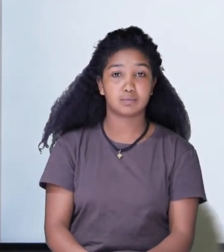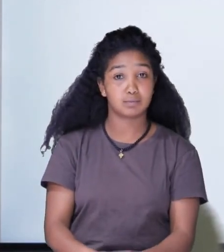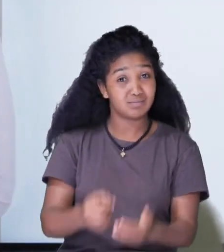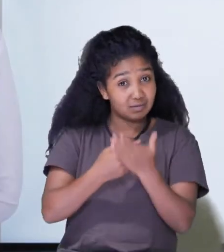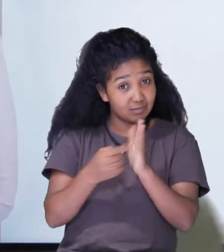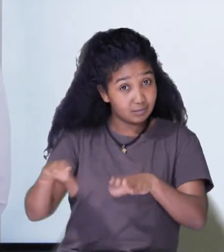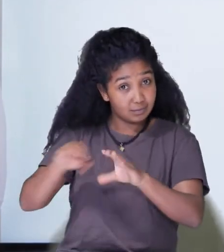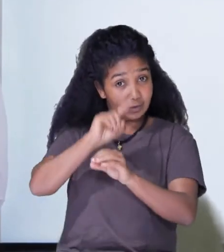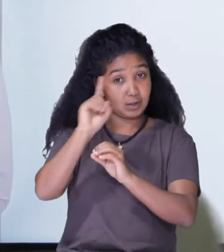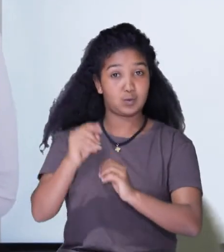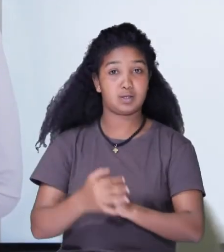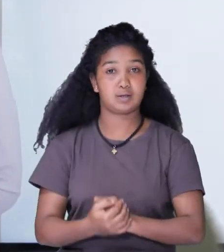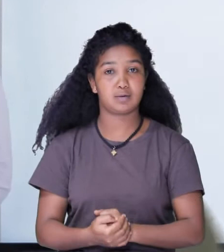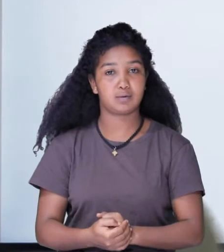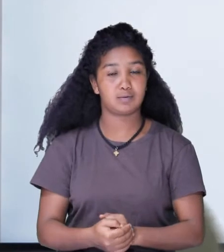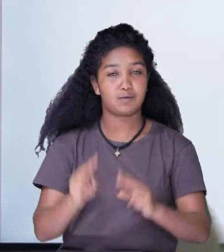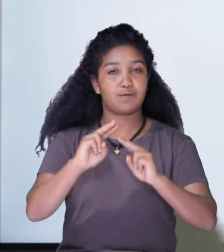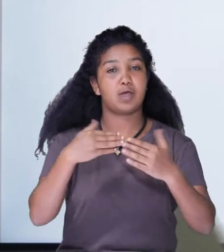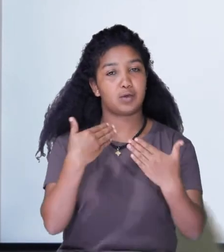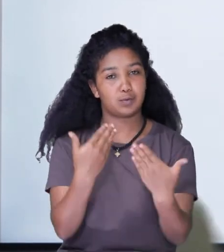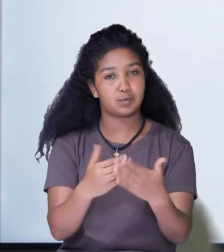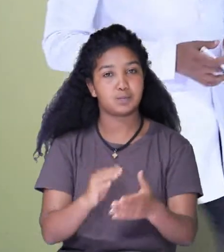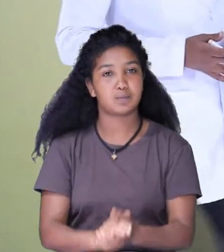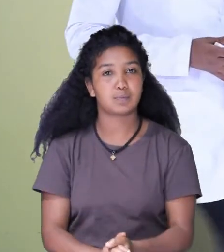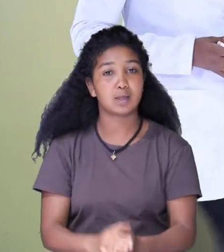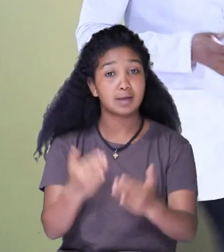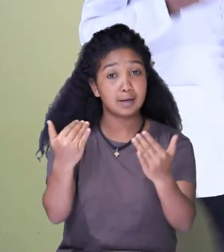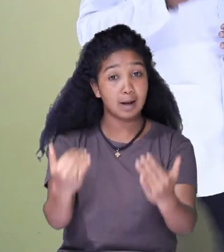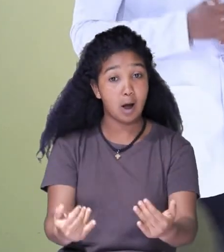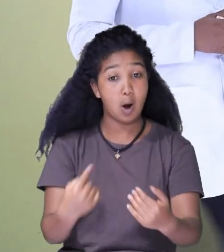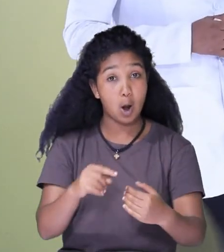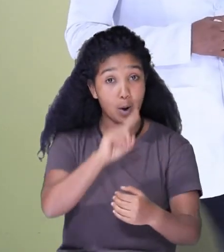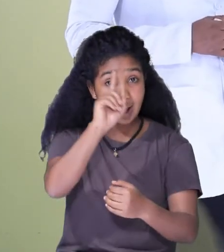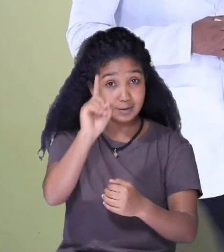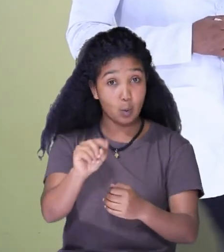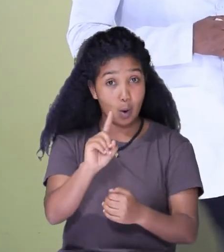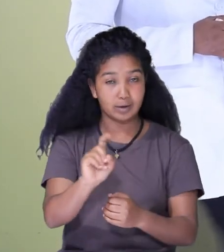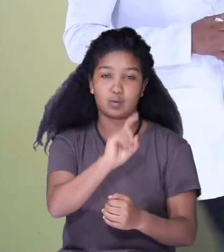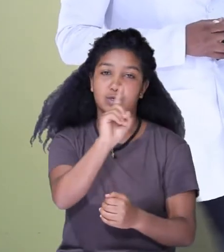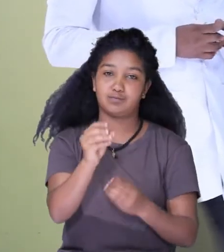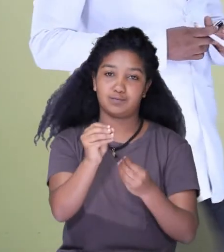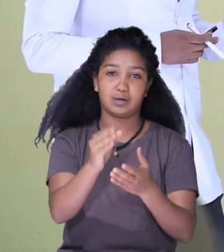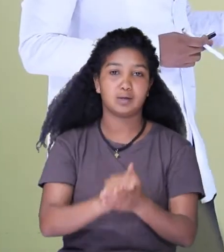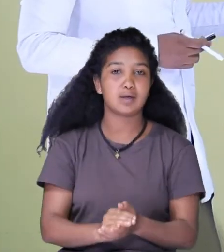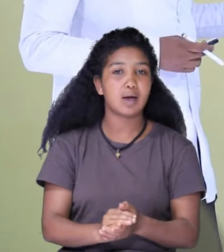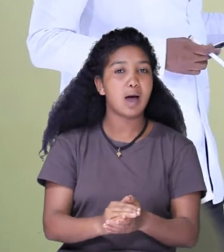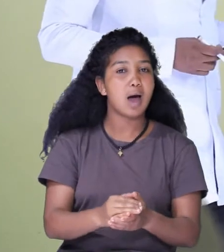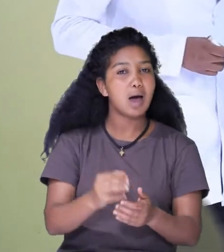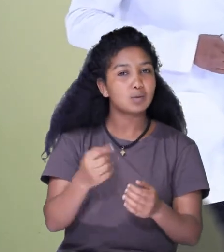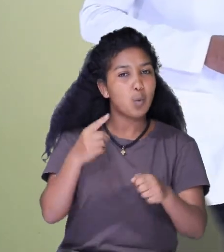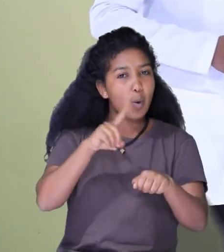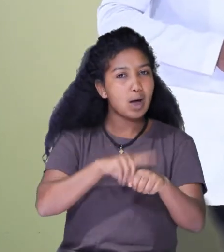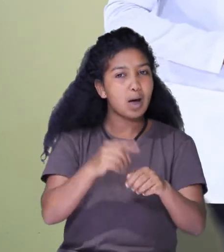Is it clear, students? Very good. Now I will ask you one question. At